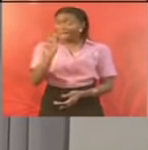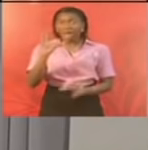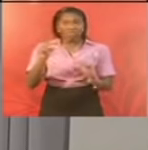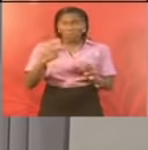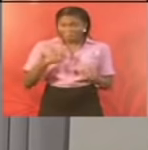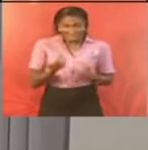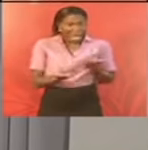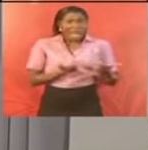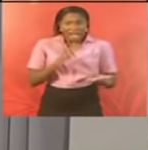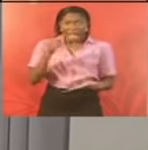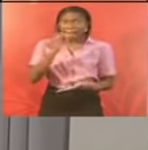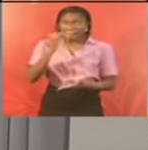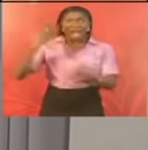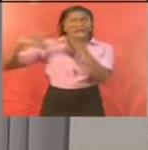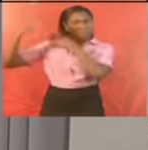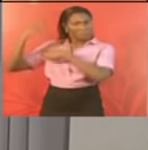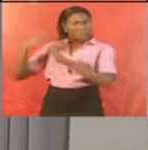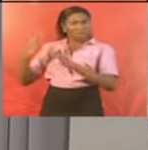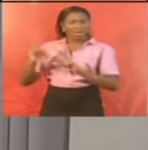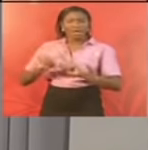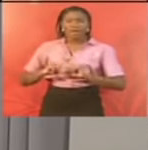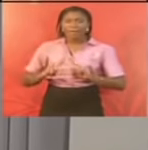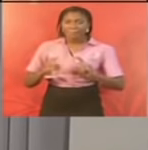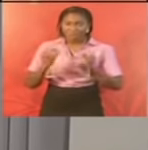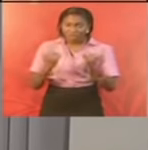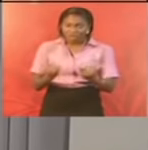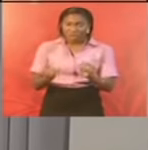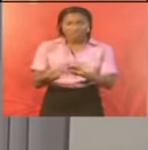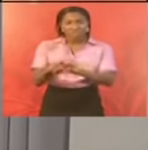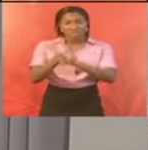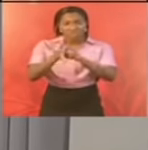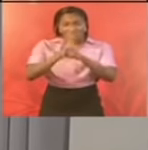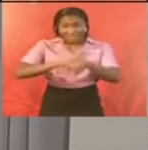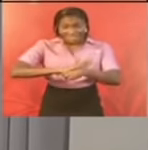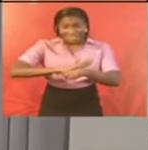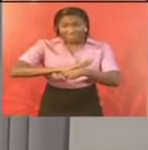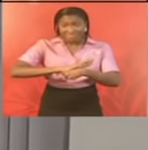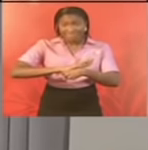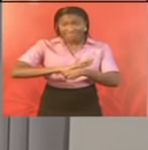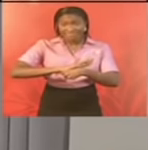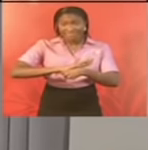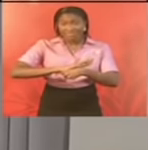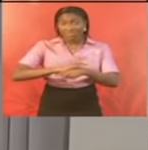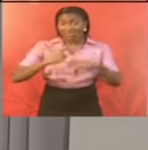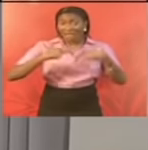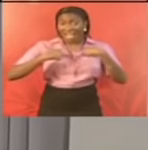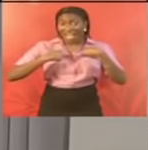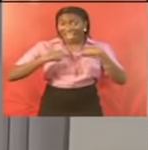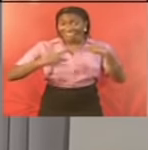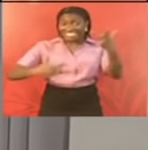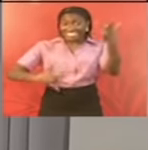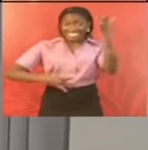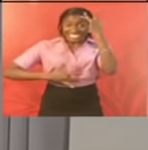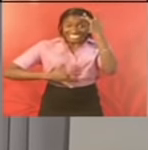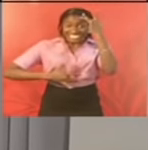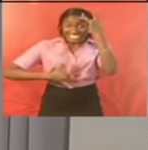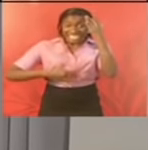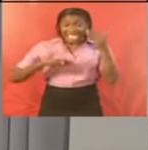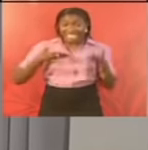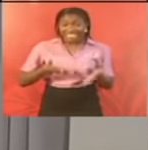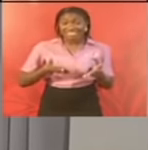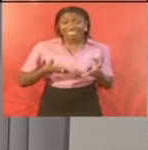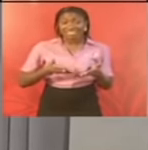bars. But in a pandemic, where you have a communicable disease, has been